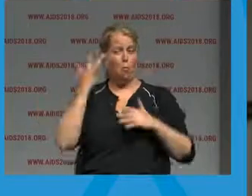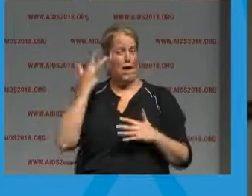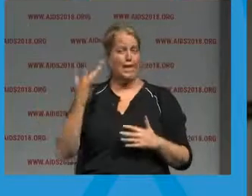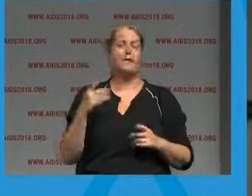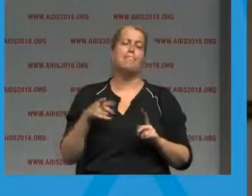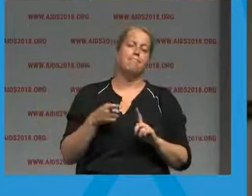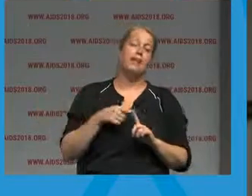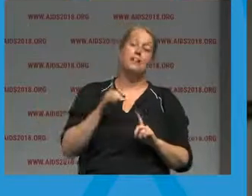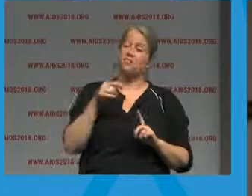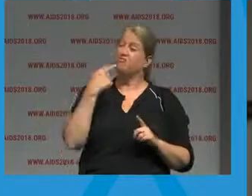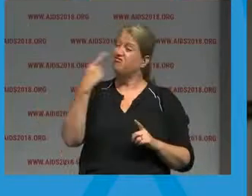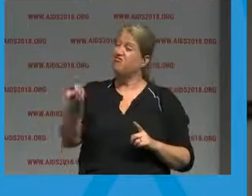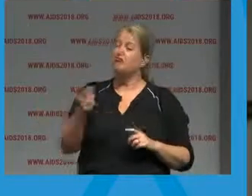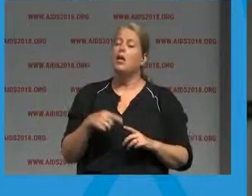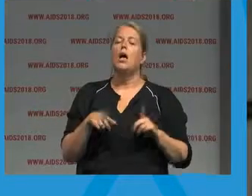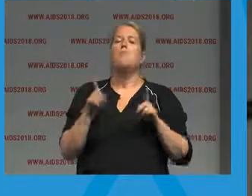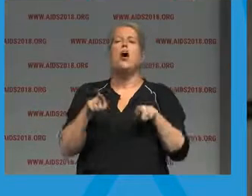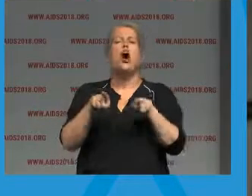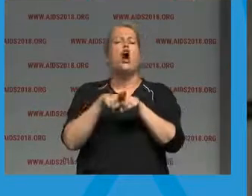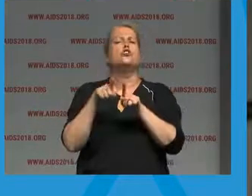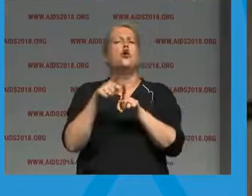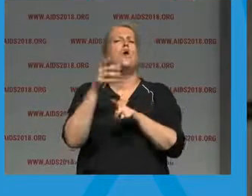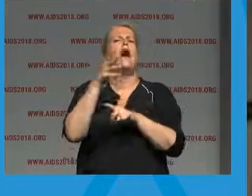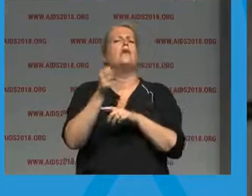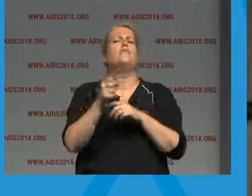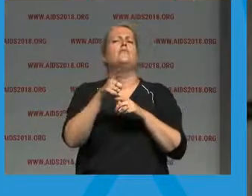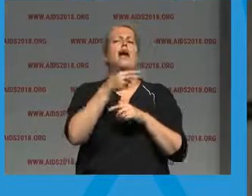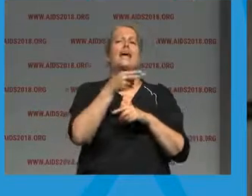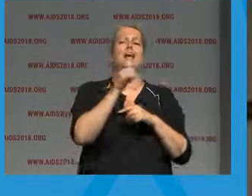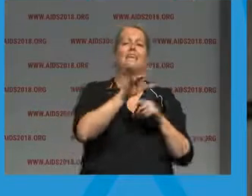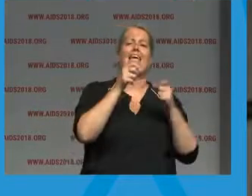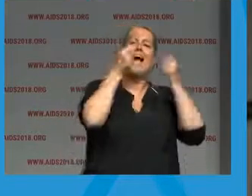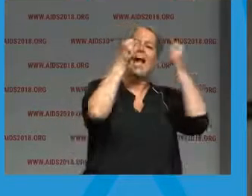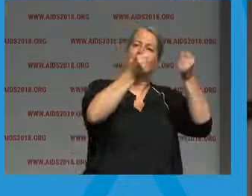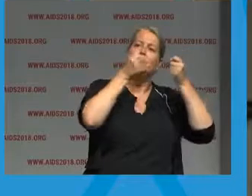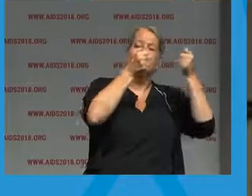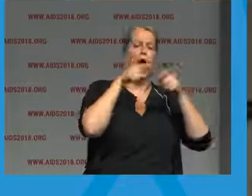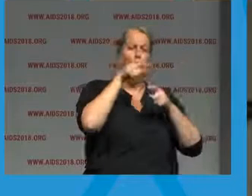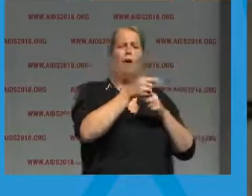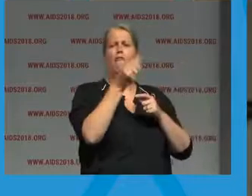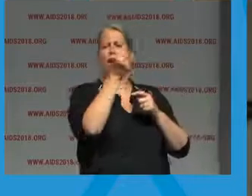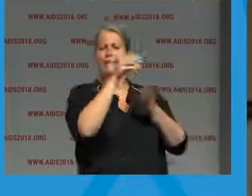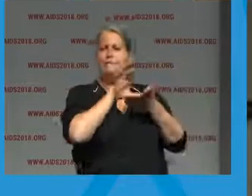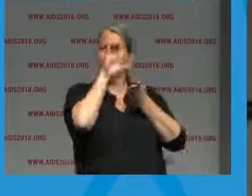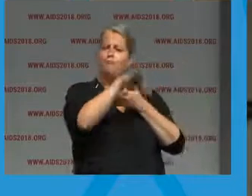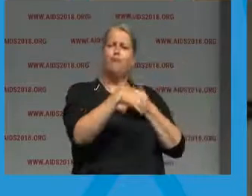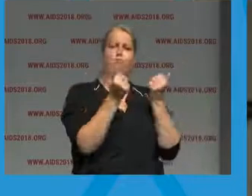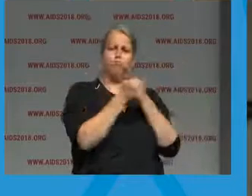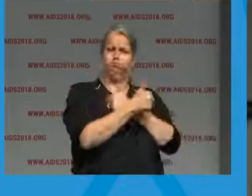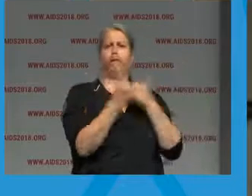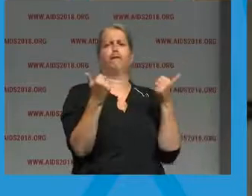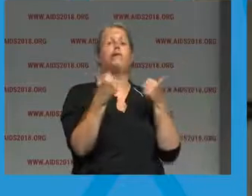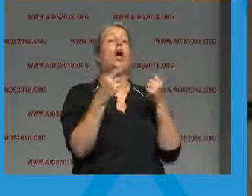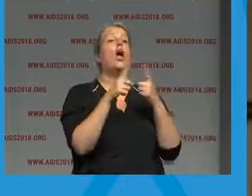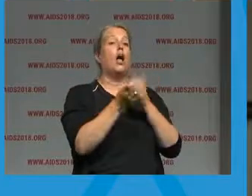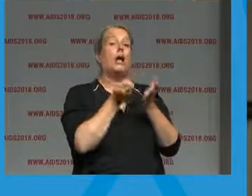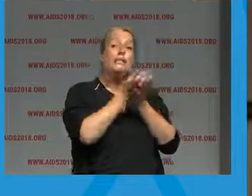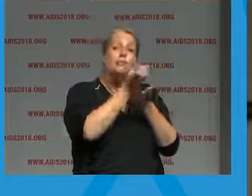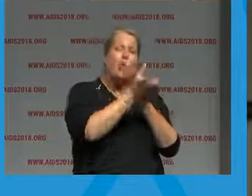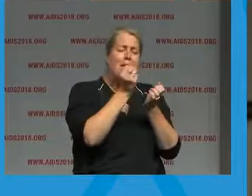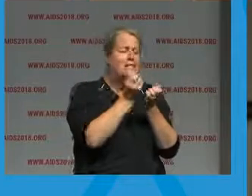that with HIV activism, the activists were well funded, and even the information, we're given a lot of